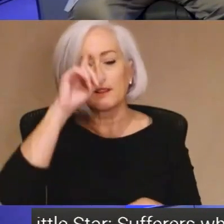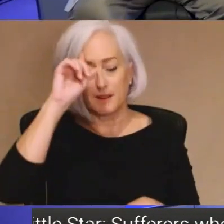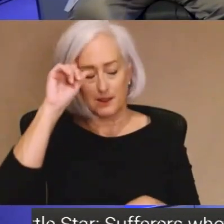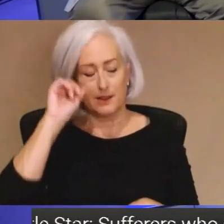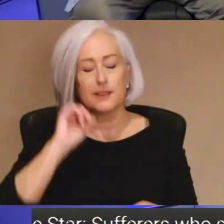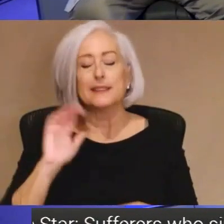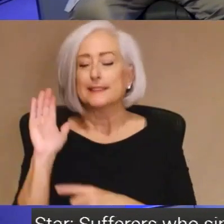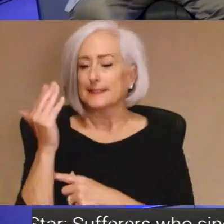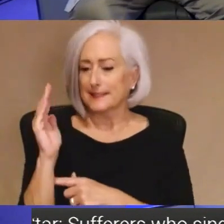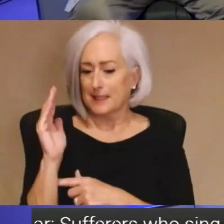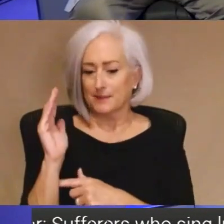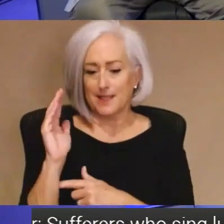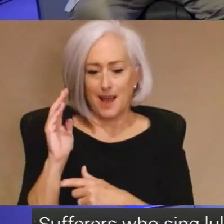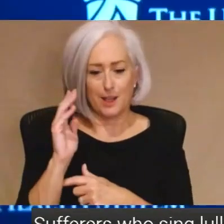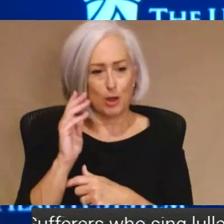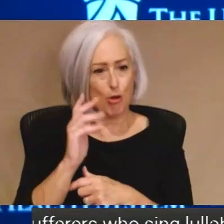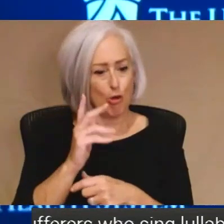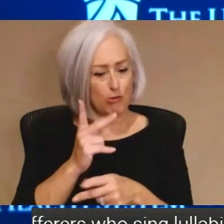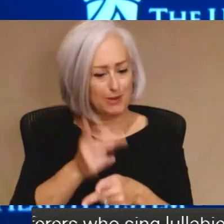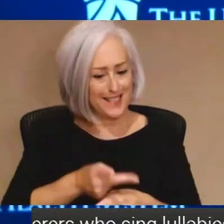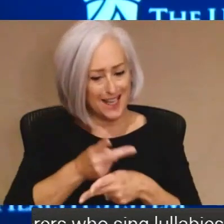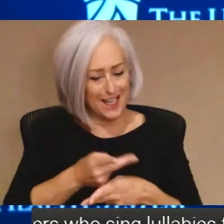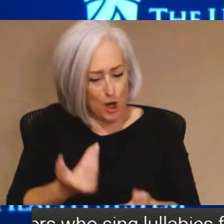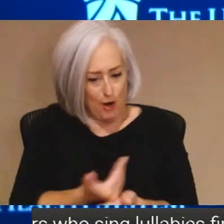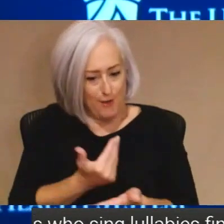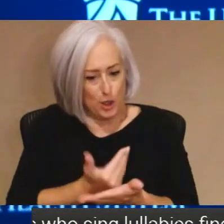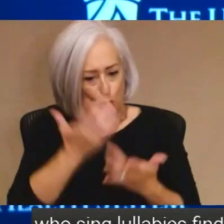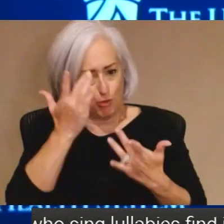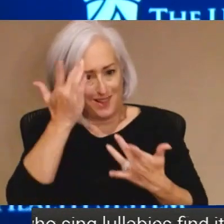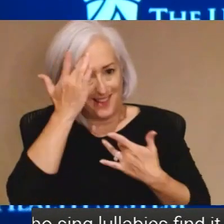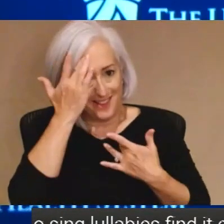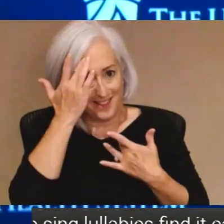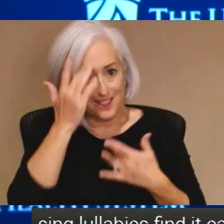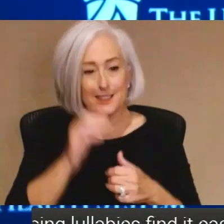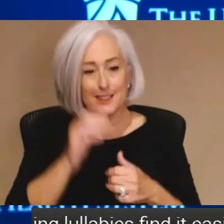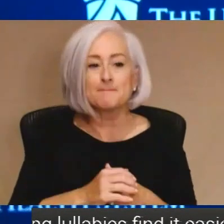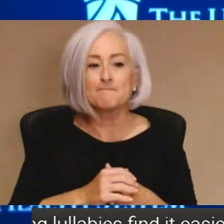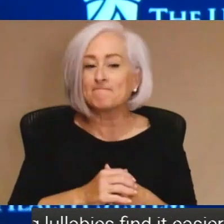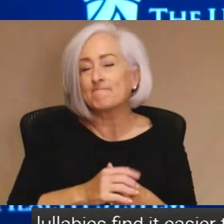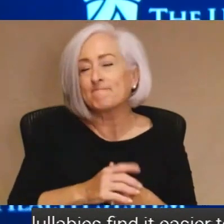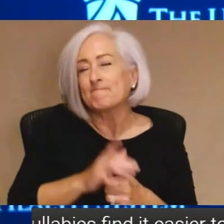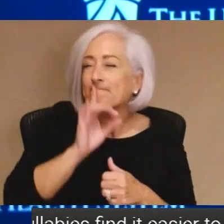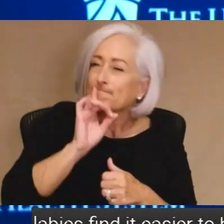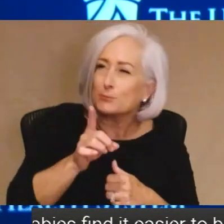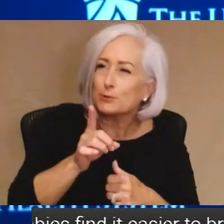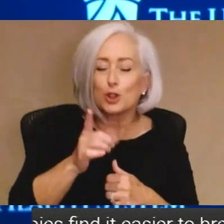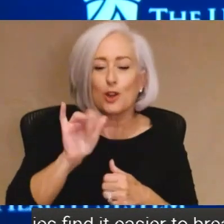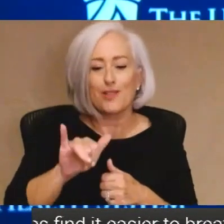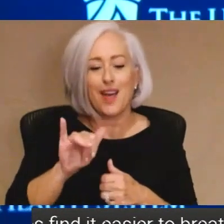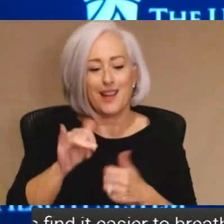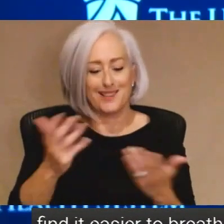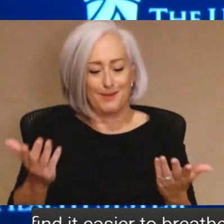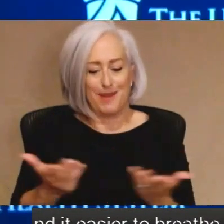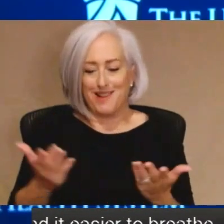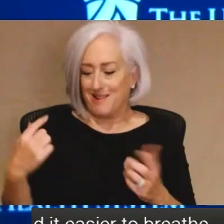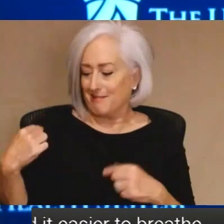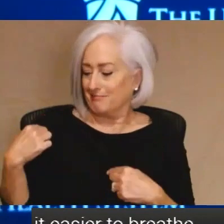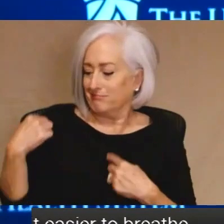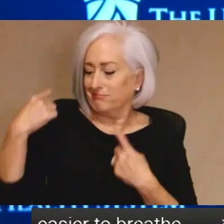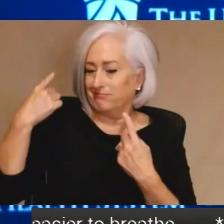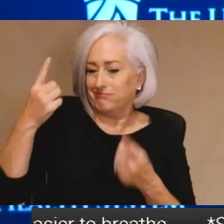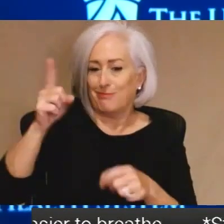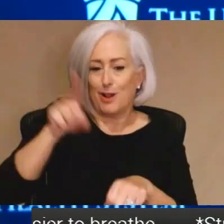a new ailment. Well, I think actually this is something that's has been around in some version or another for a long time. There's been a lot of,